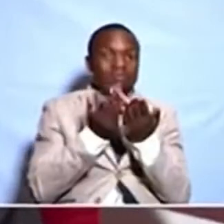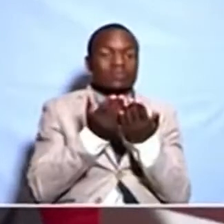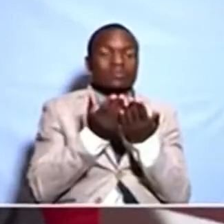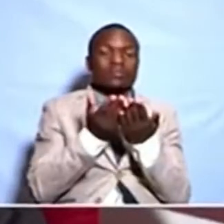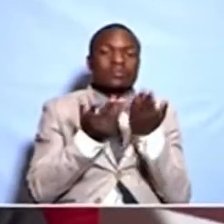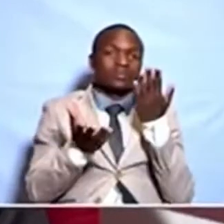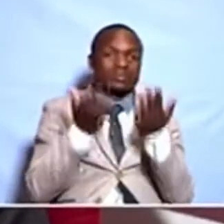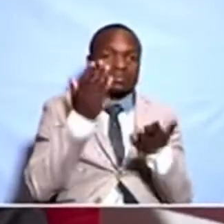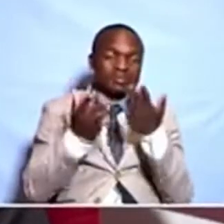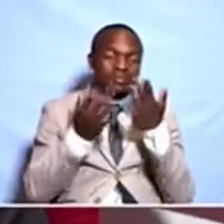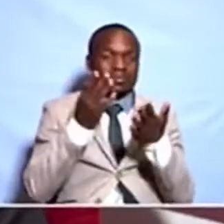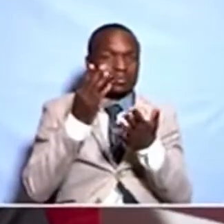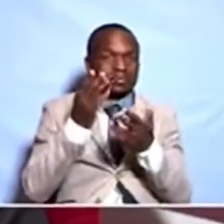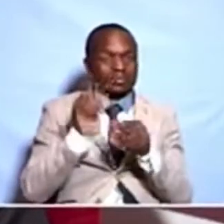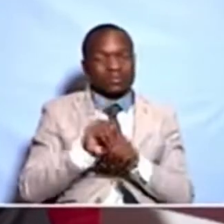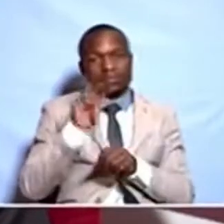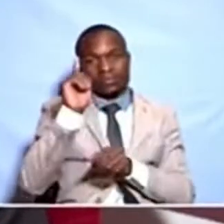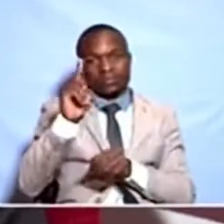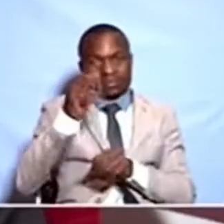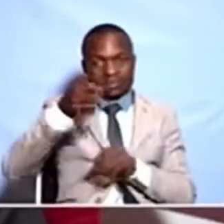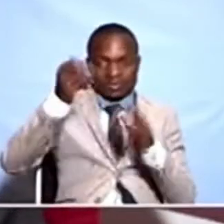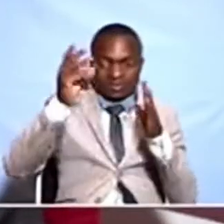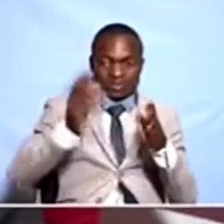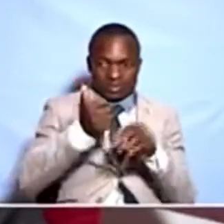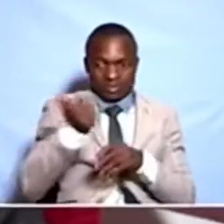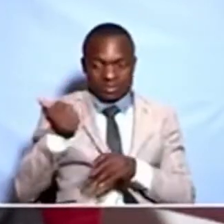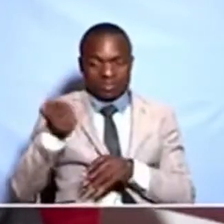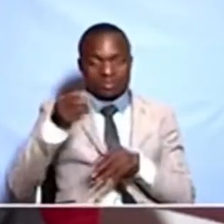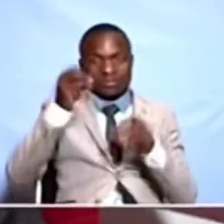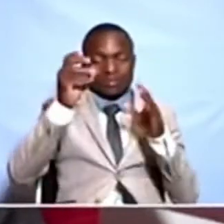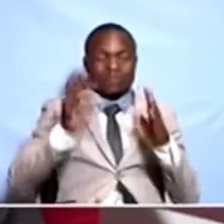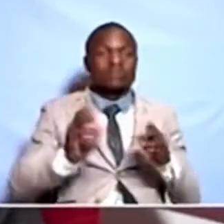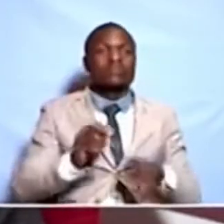maybe from one owner to another.